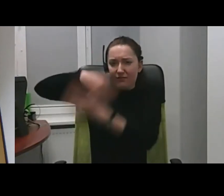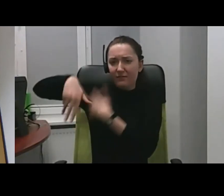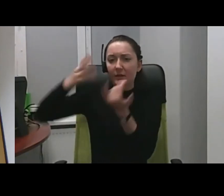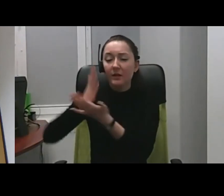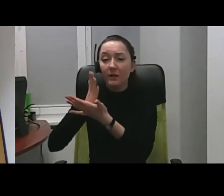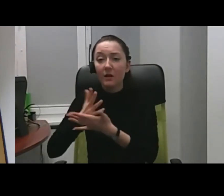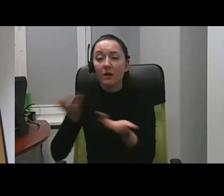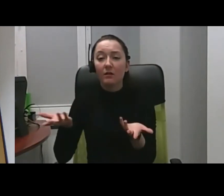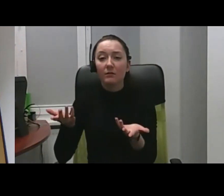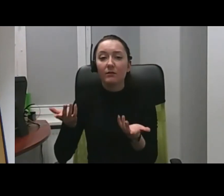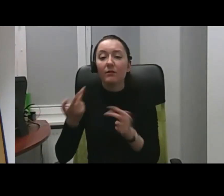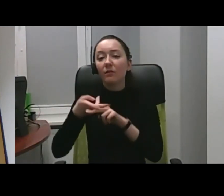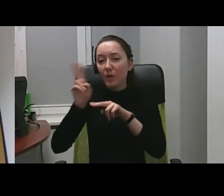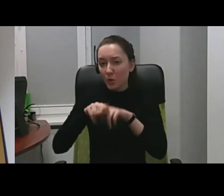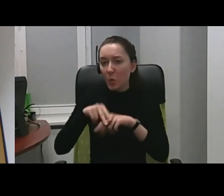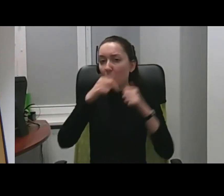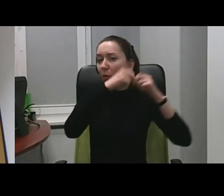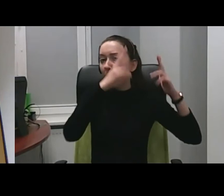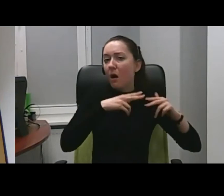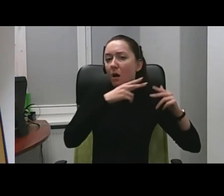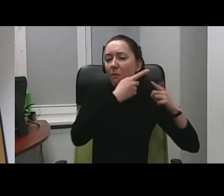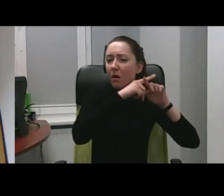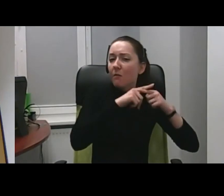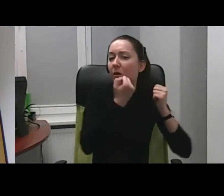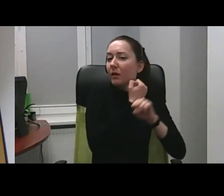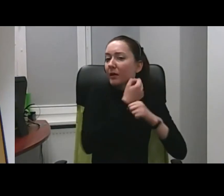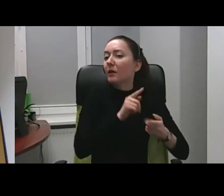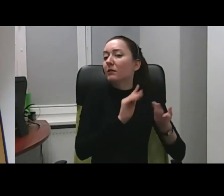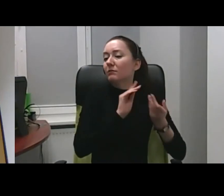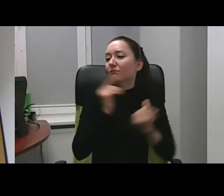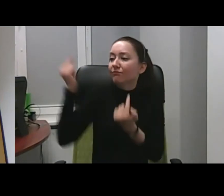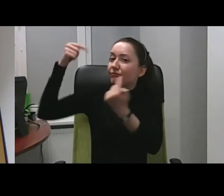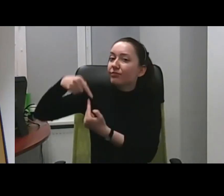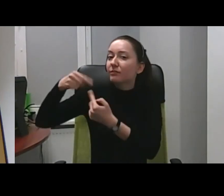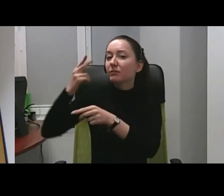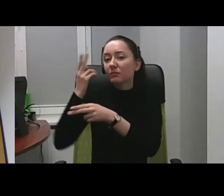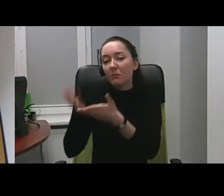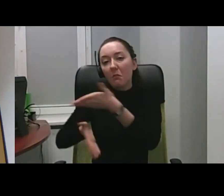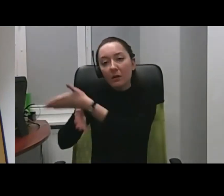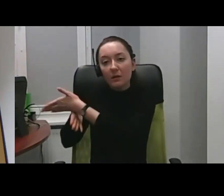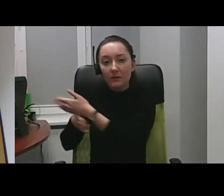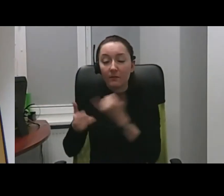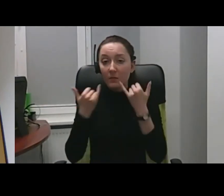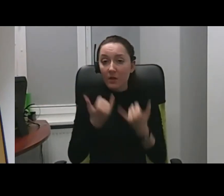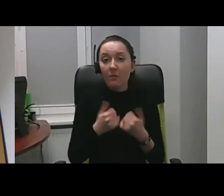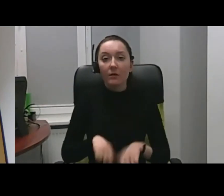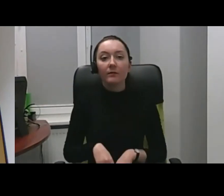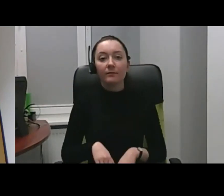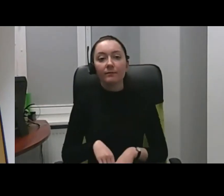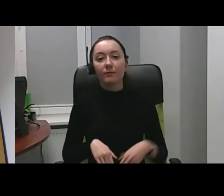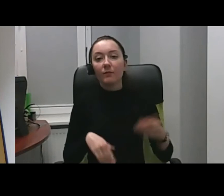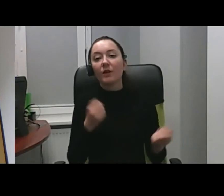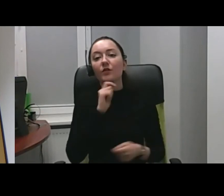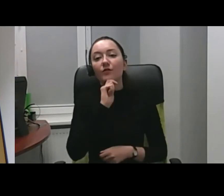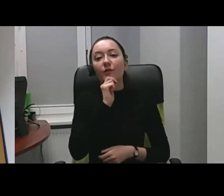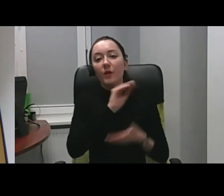them. And yet, and there's already a question from the audience about the non-interference into domestic affairs. We are hearing from